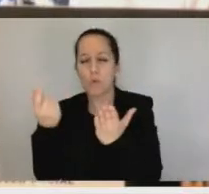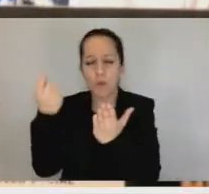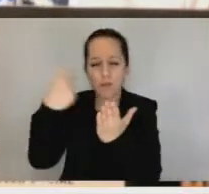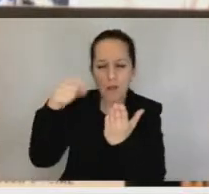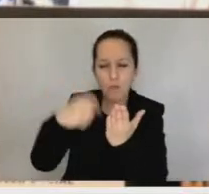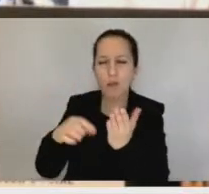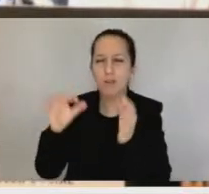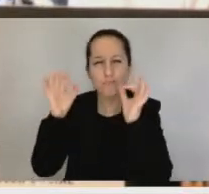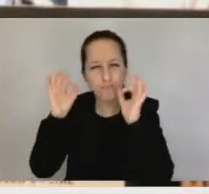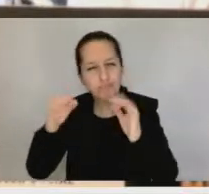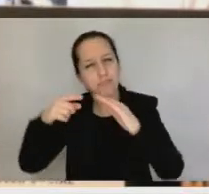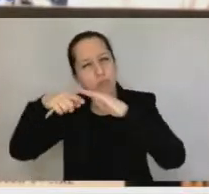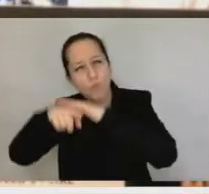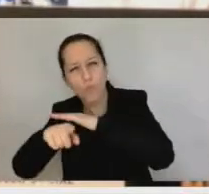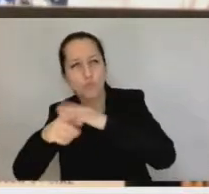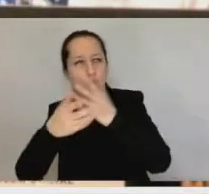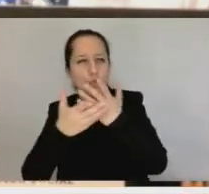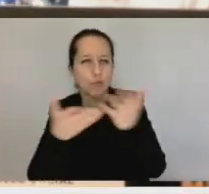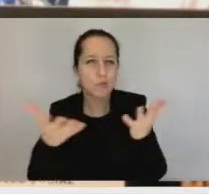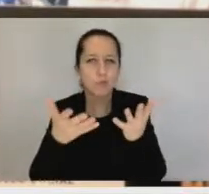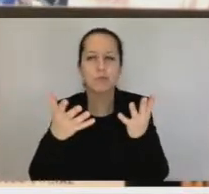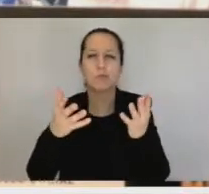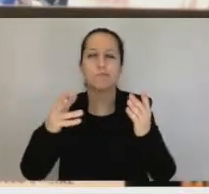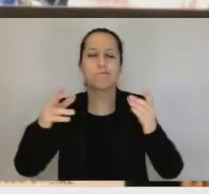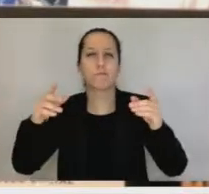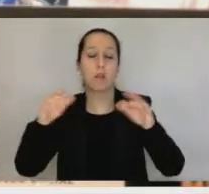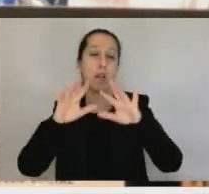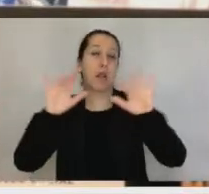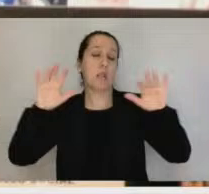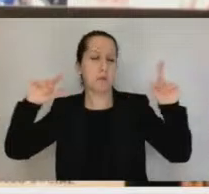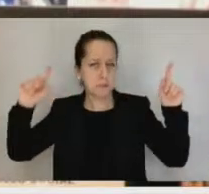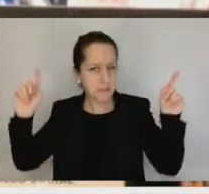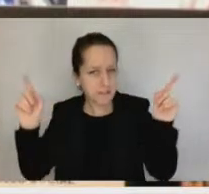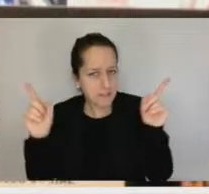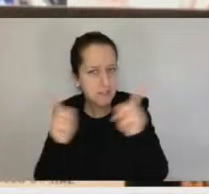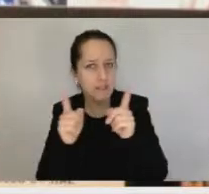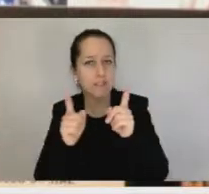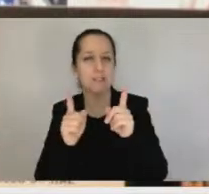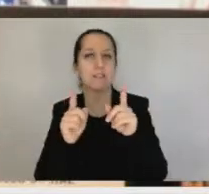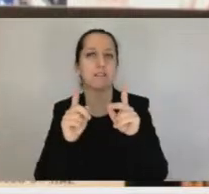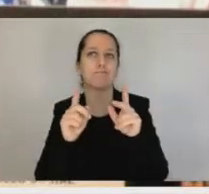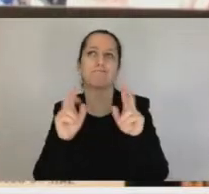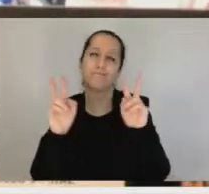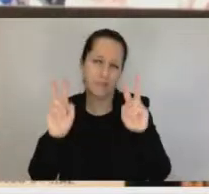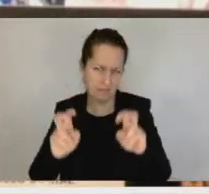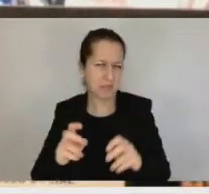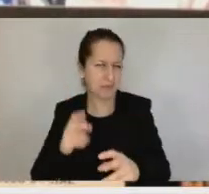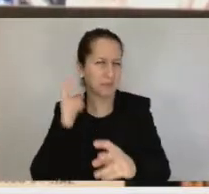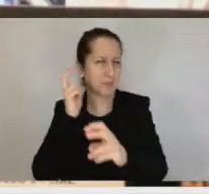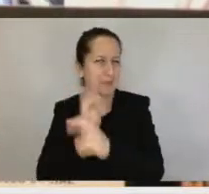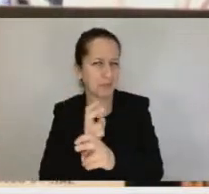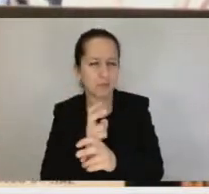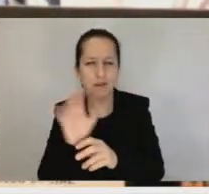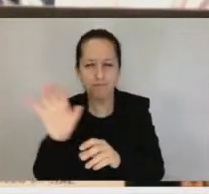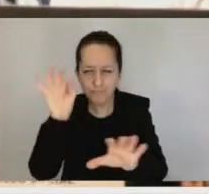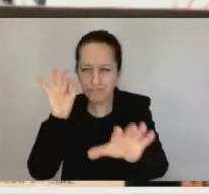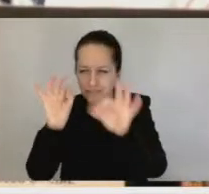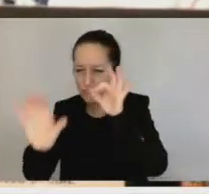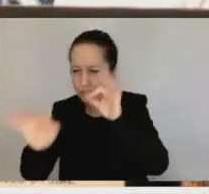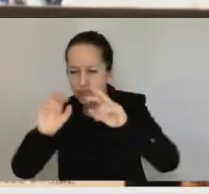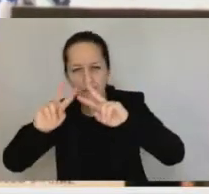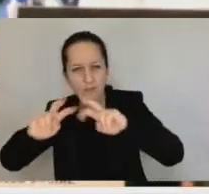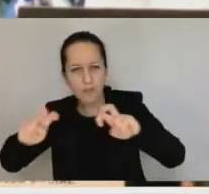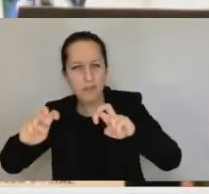preliminary paper that addresses how to address the different